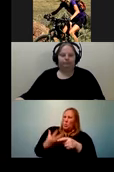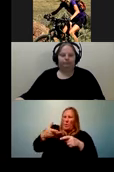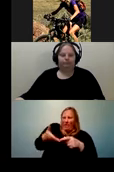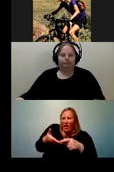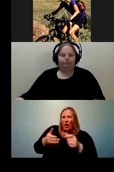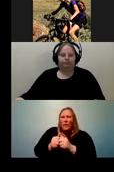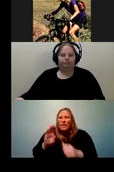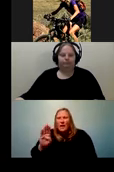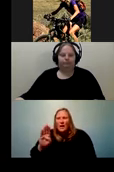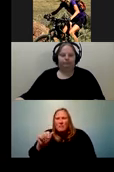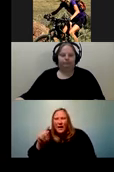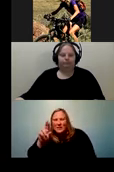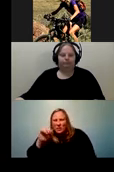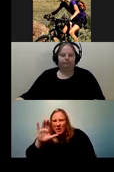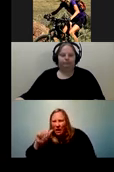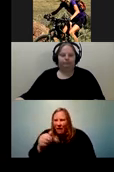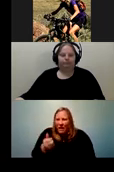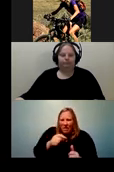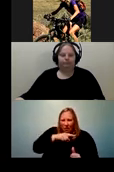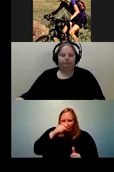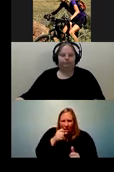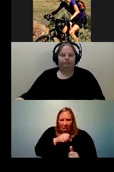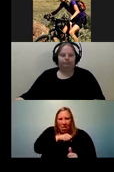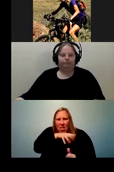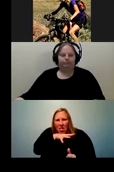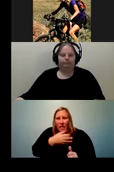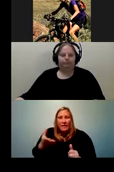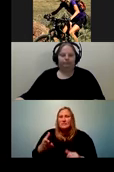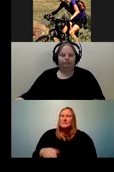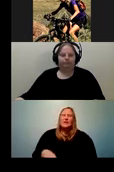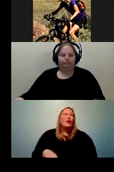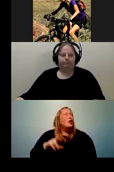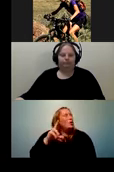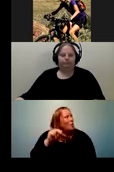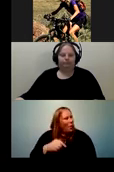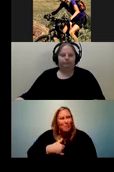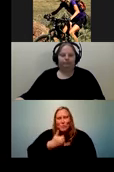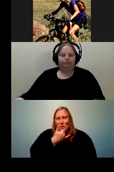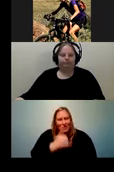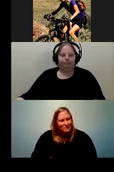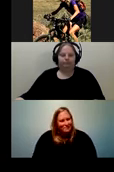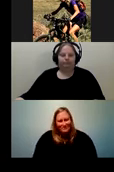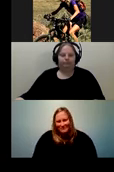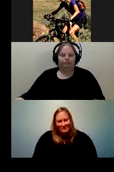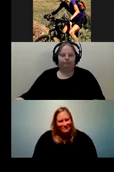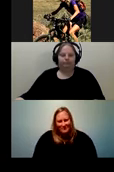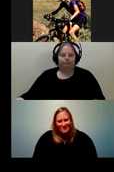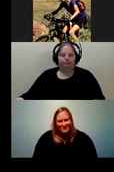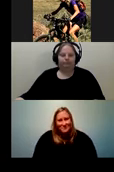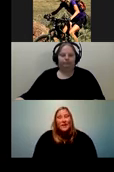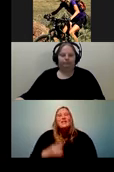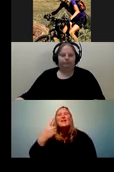and other disgusting things, right? Nope, this is what it is. So this is an example that I wanted to just show